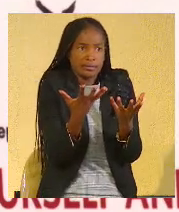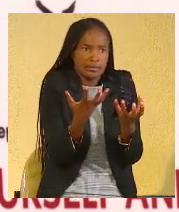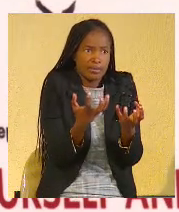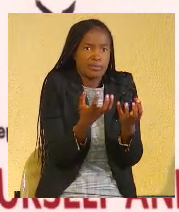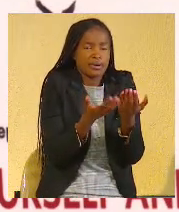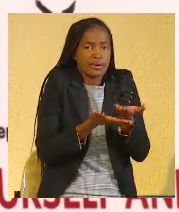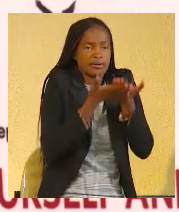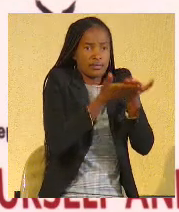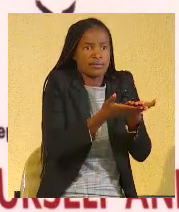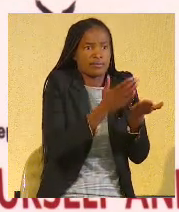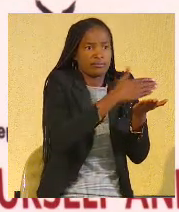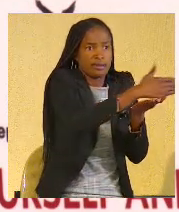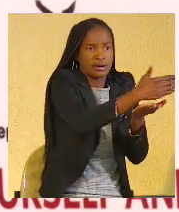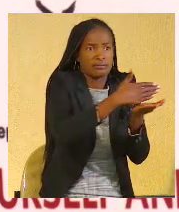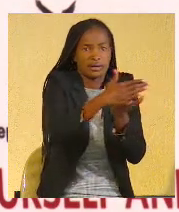kept.